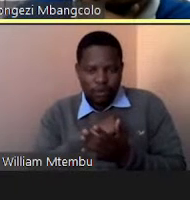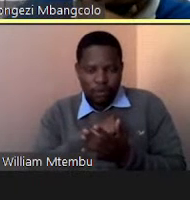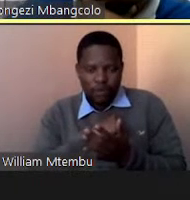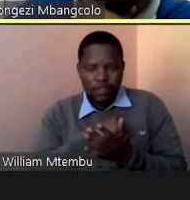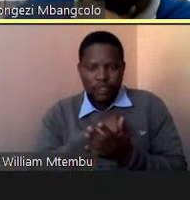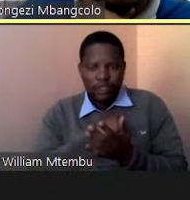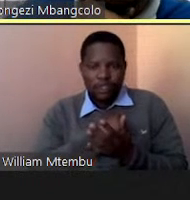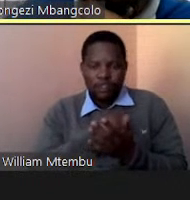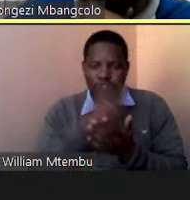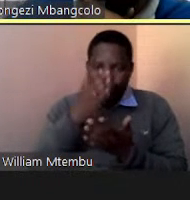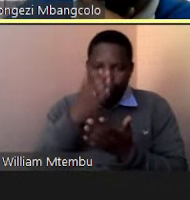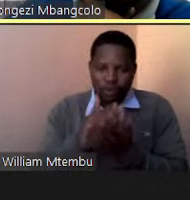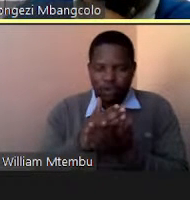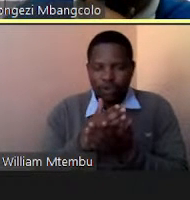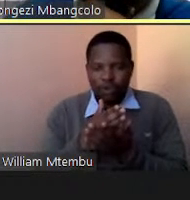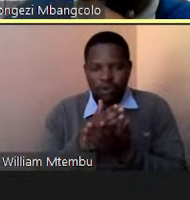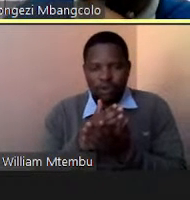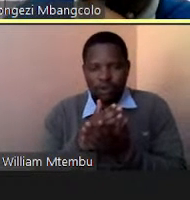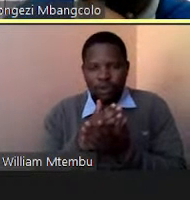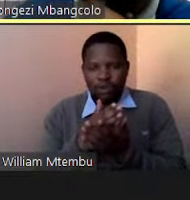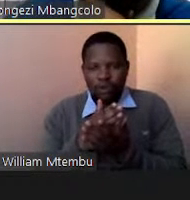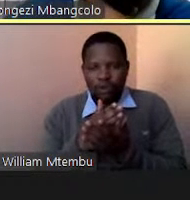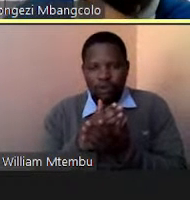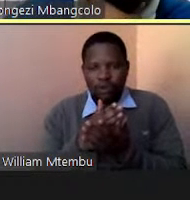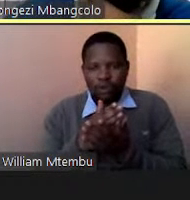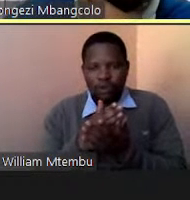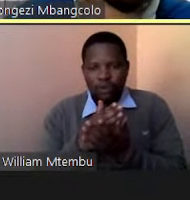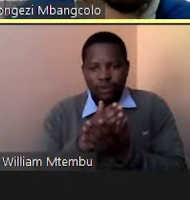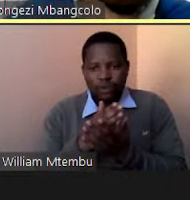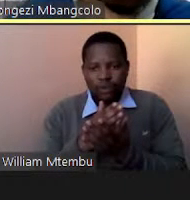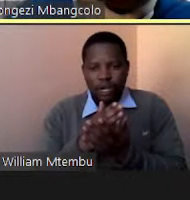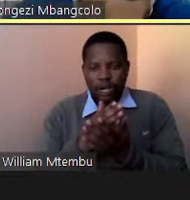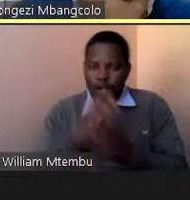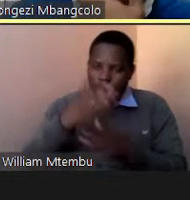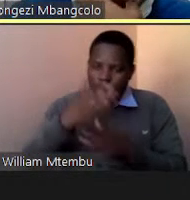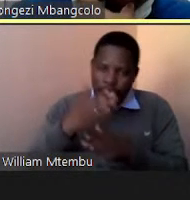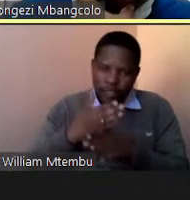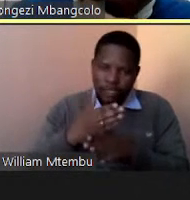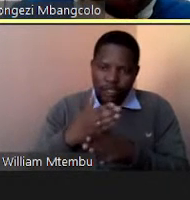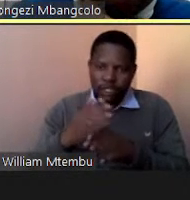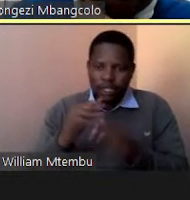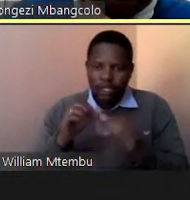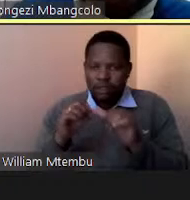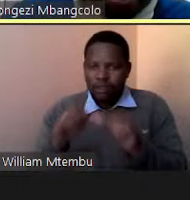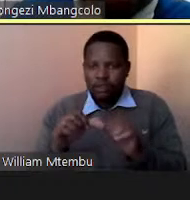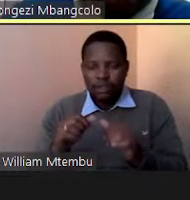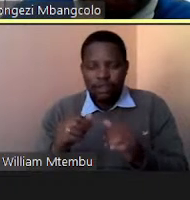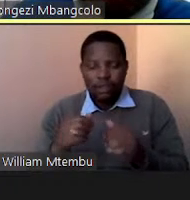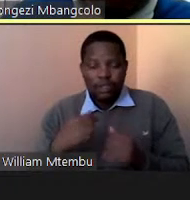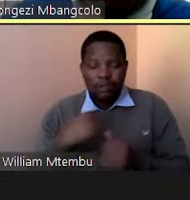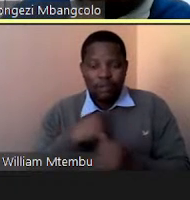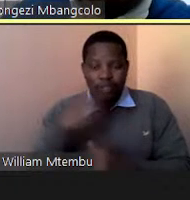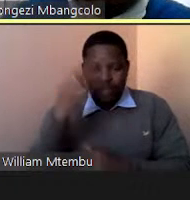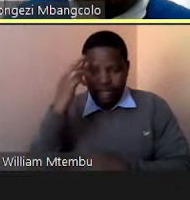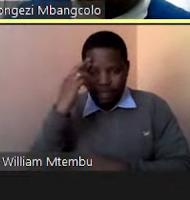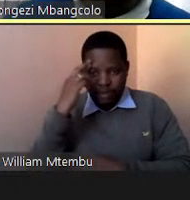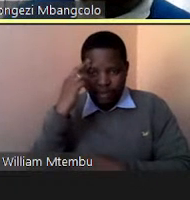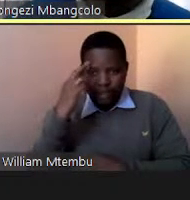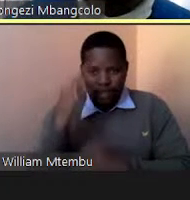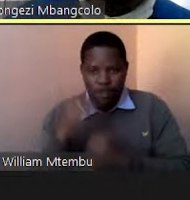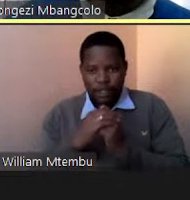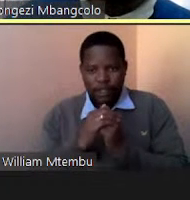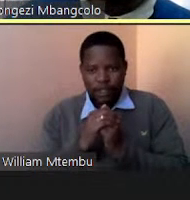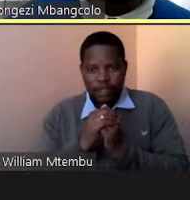solutions are prioritized and effectively implemented? I do remember